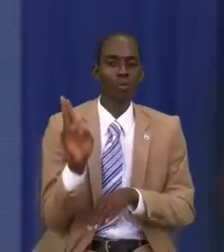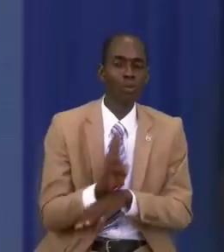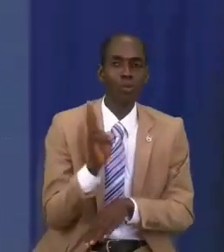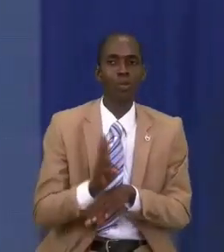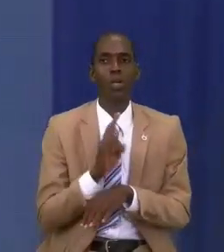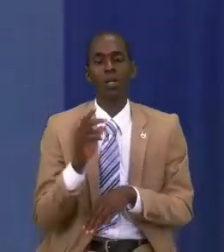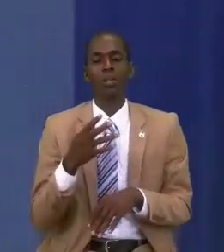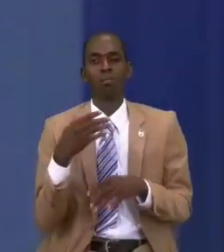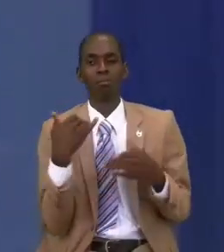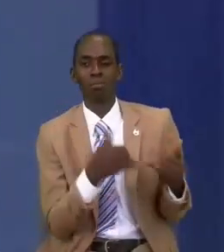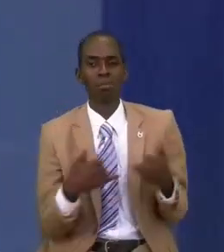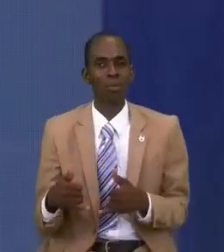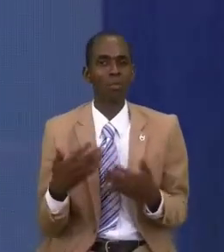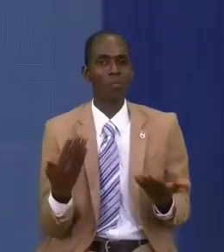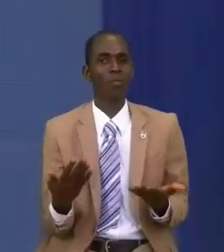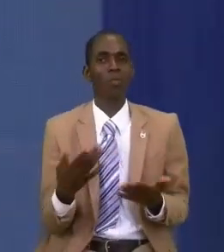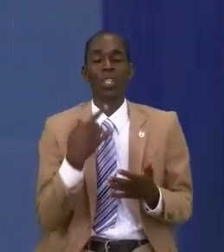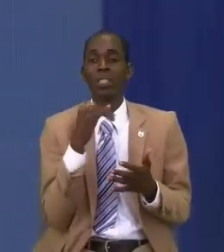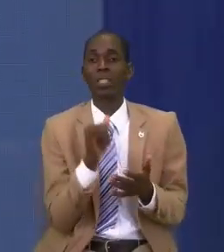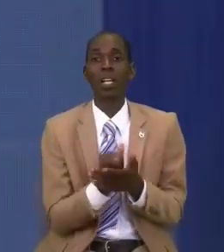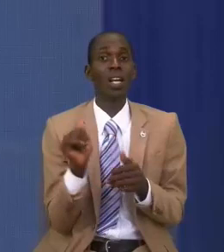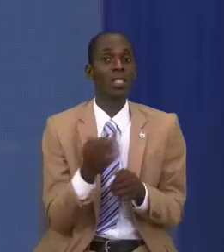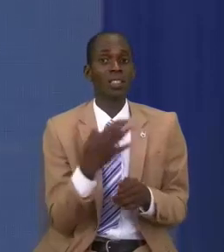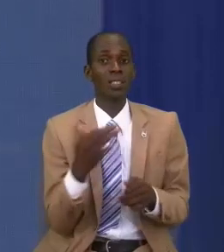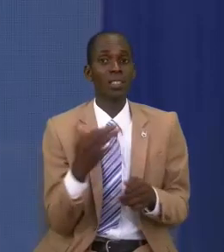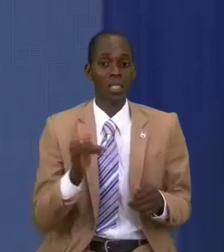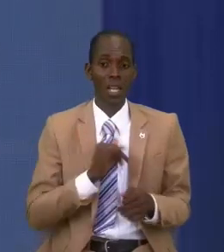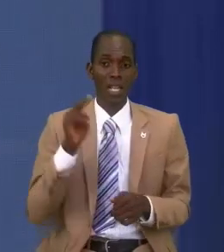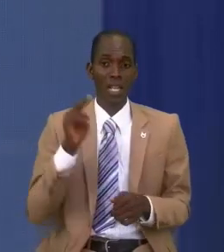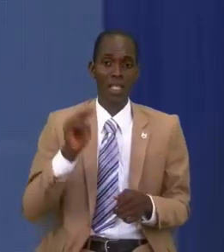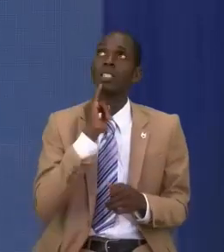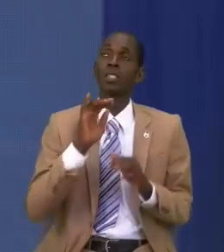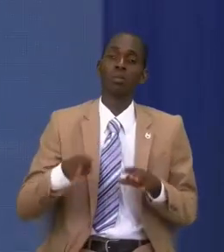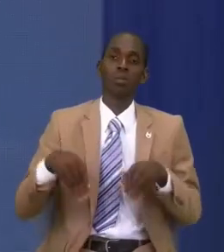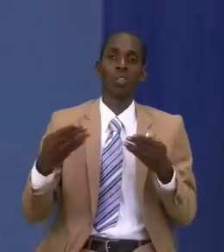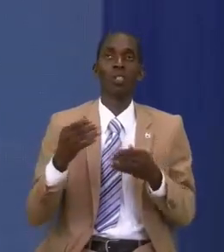need is provided. Salvation provided, healing provided, and